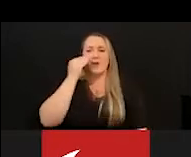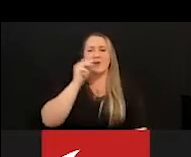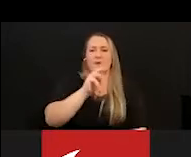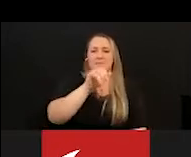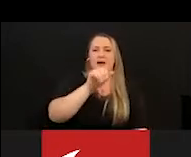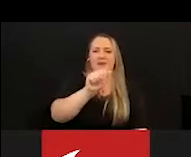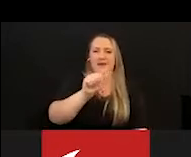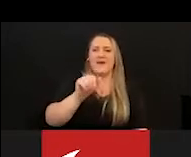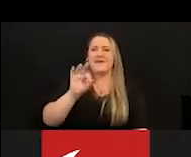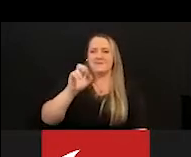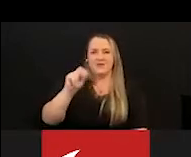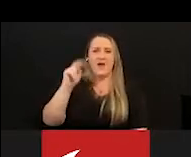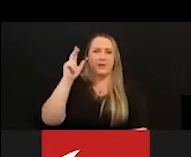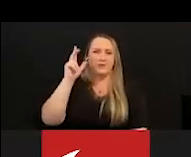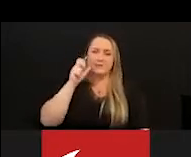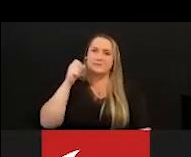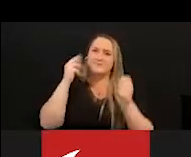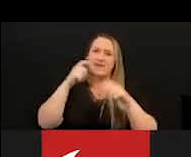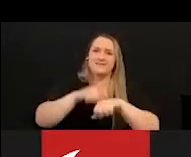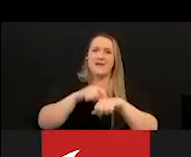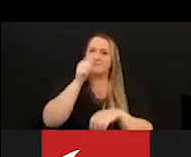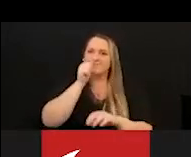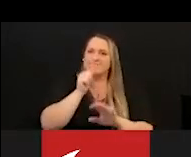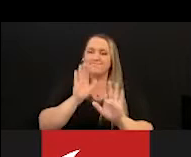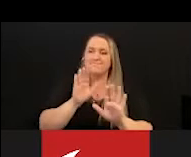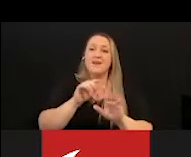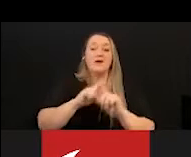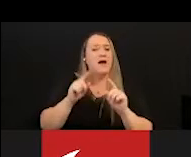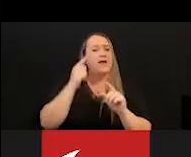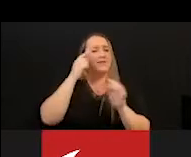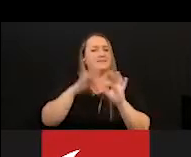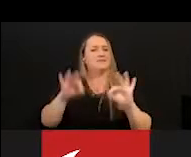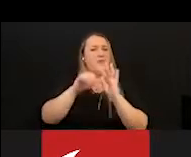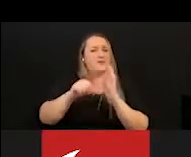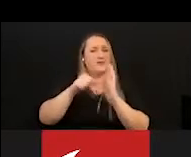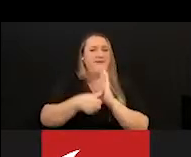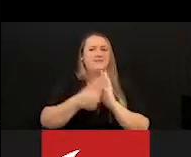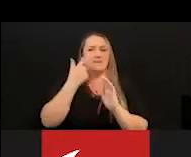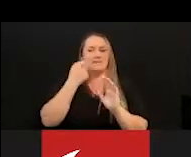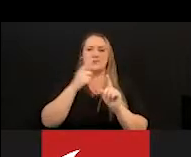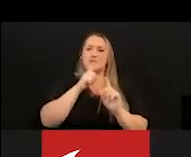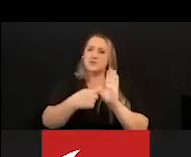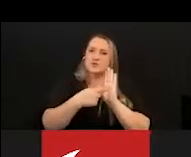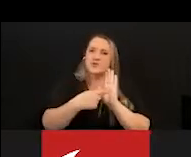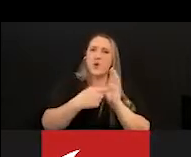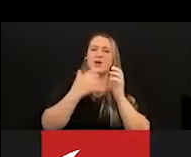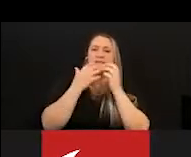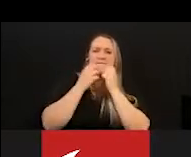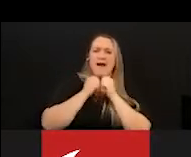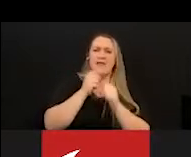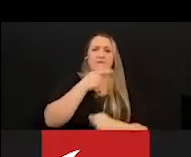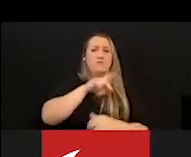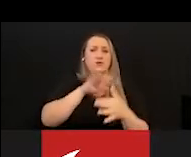times, so bear with me. But I do think it's kind of important to highlight, as I think it really showcases both the value of personal connections